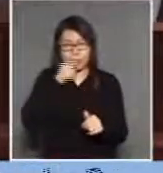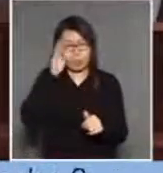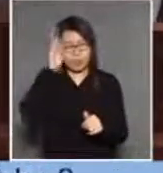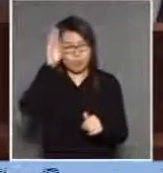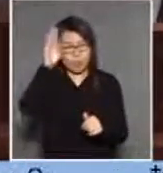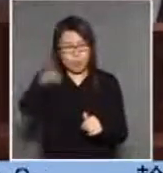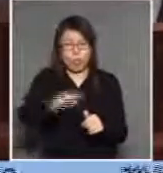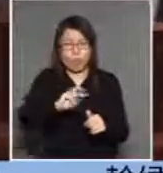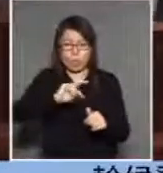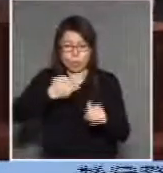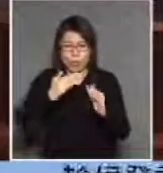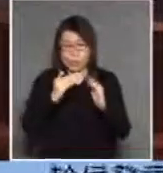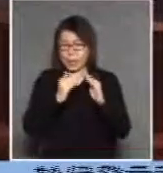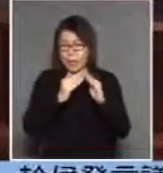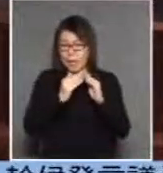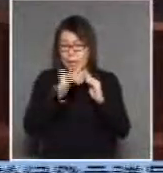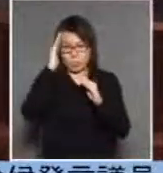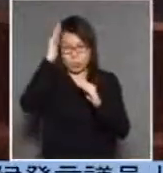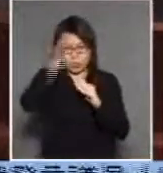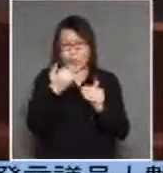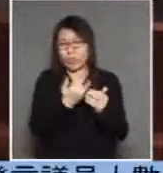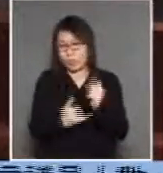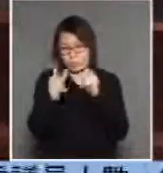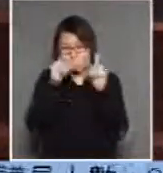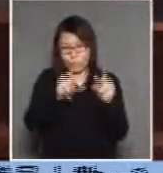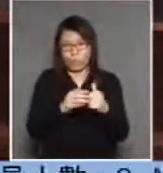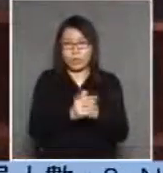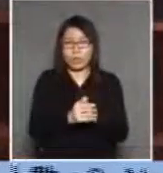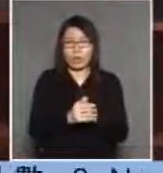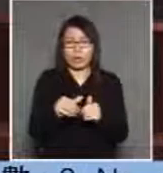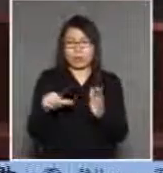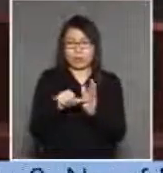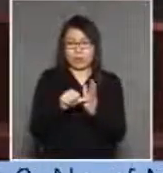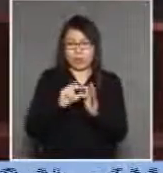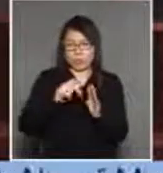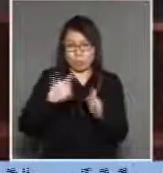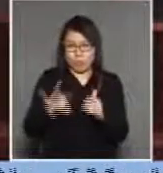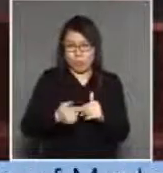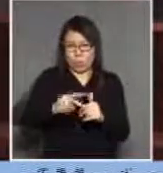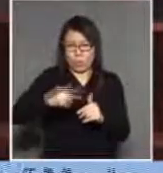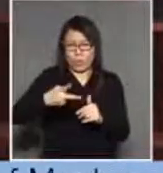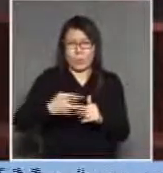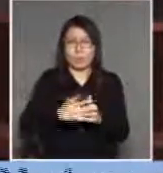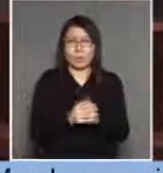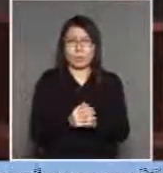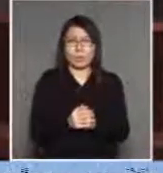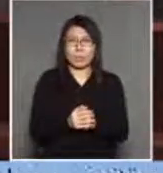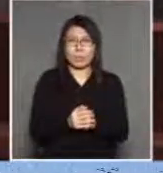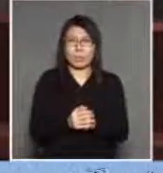life. That may change his family.